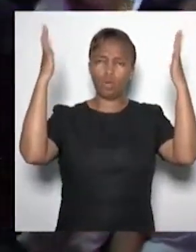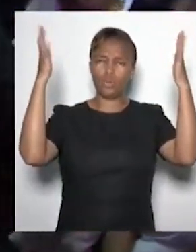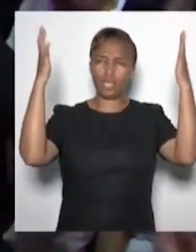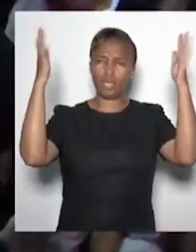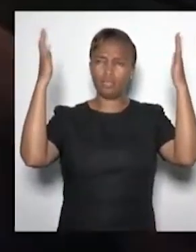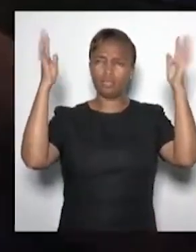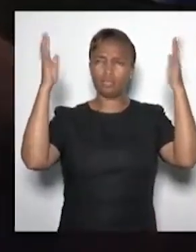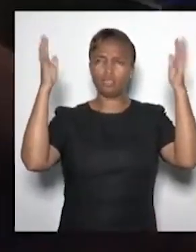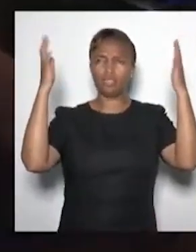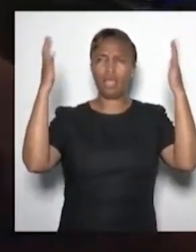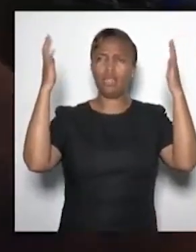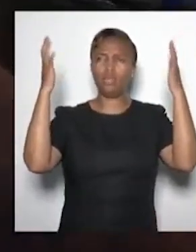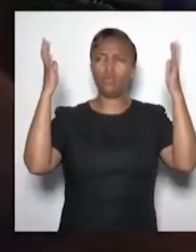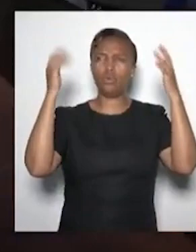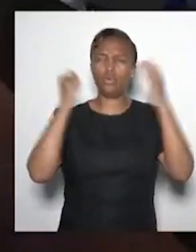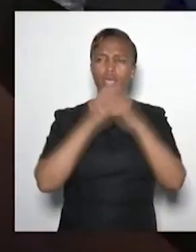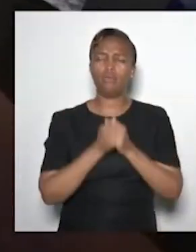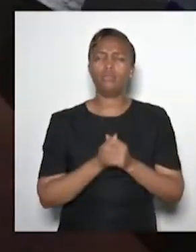Why?